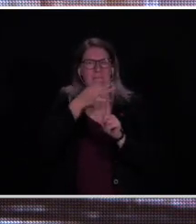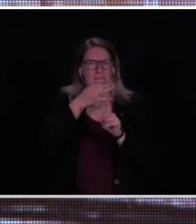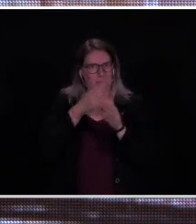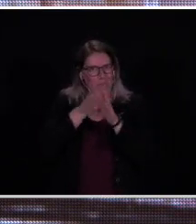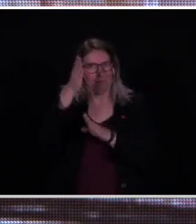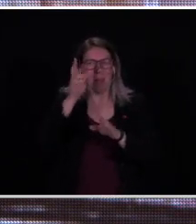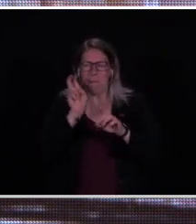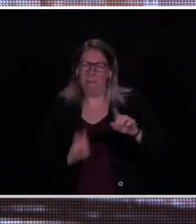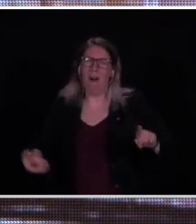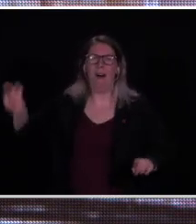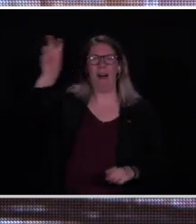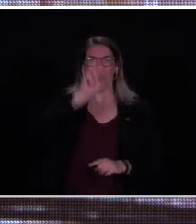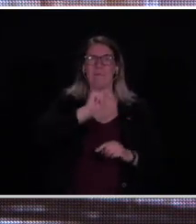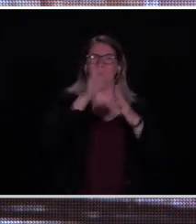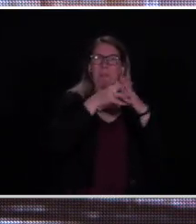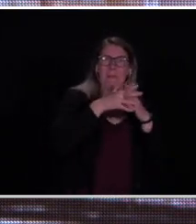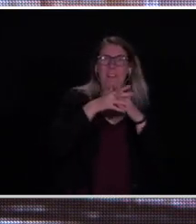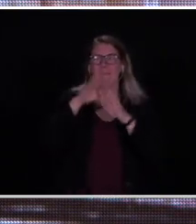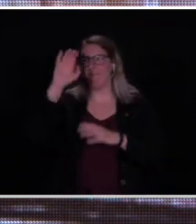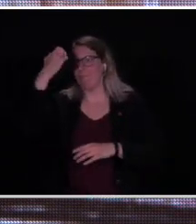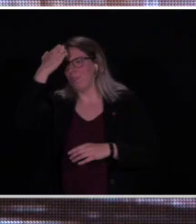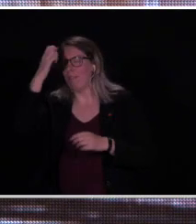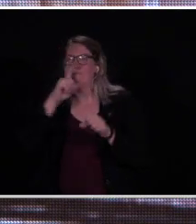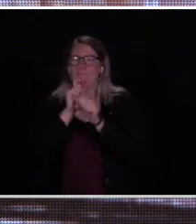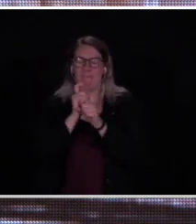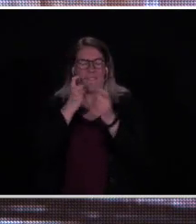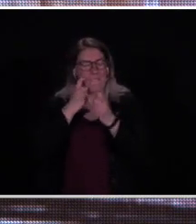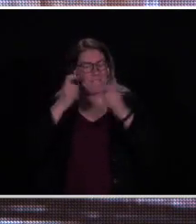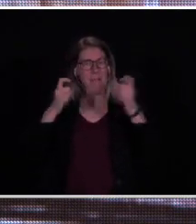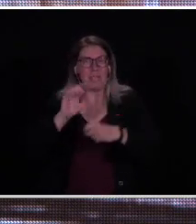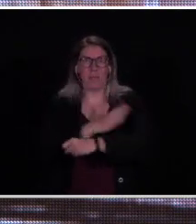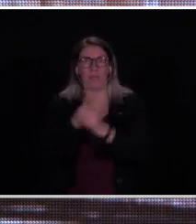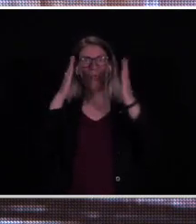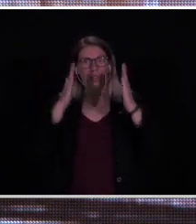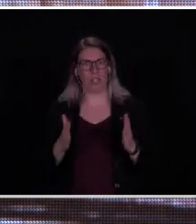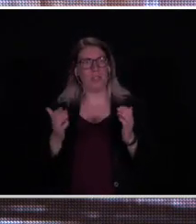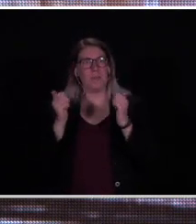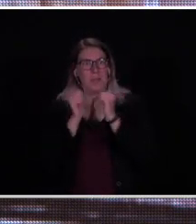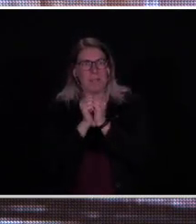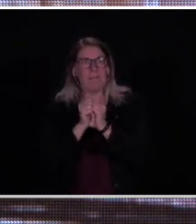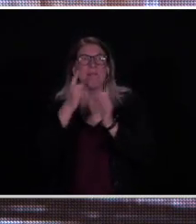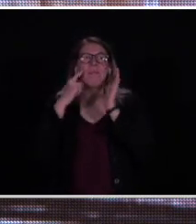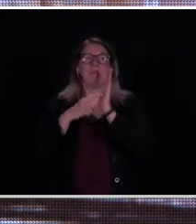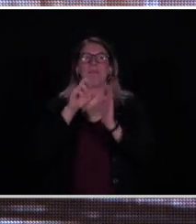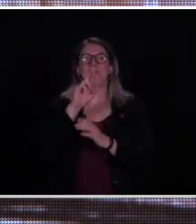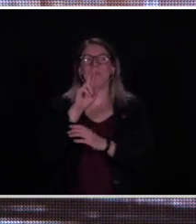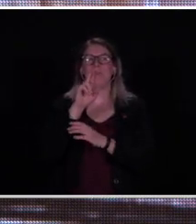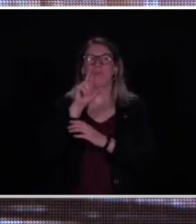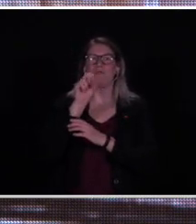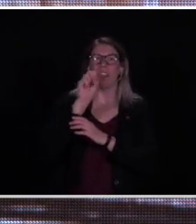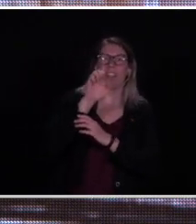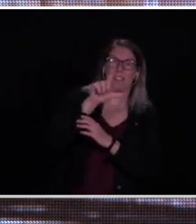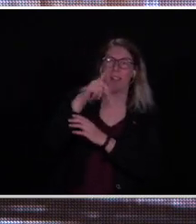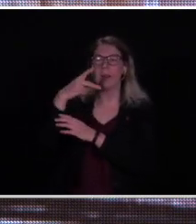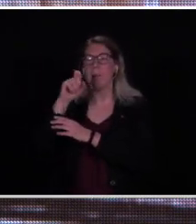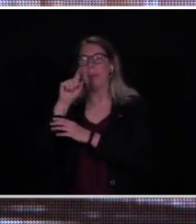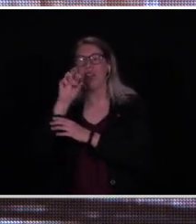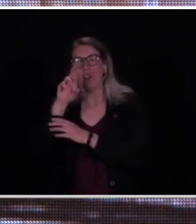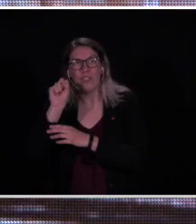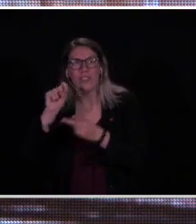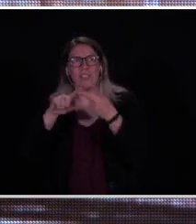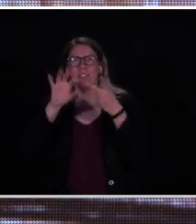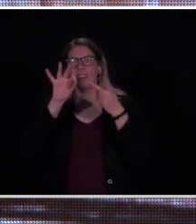over North America and Europe. She's opened for Diana Krall, Faith Hill, and performed with Russell Peters and Bryan Adams. Her